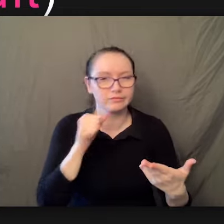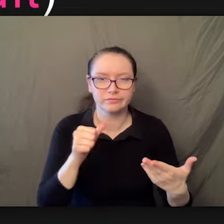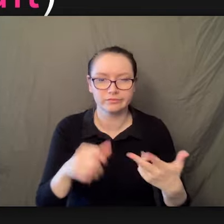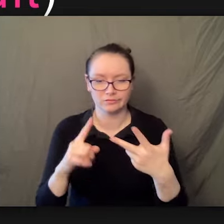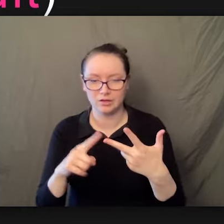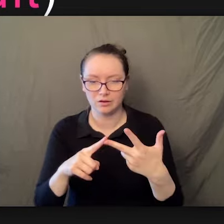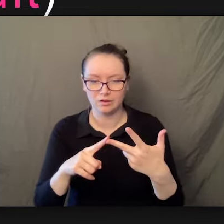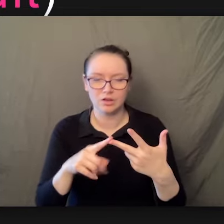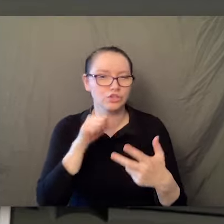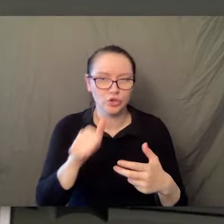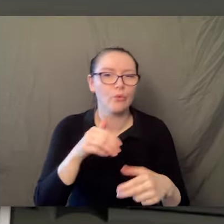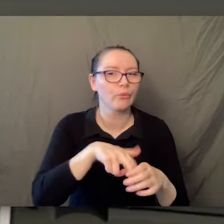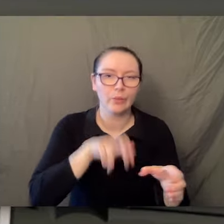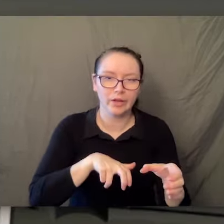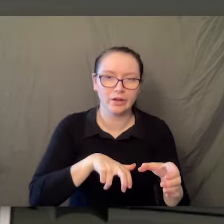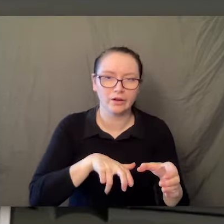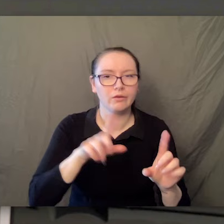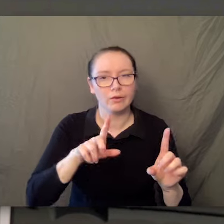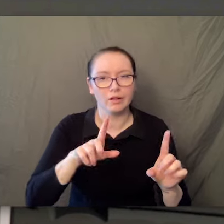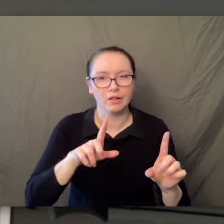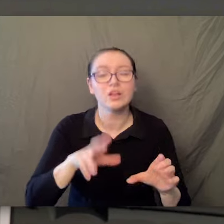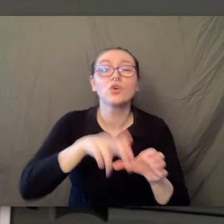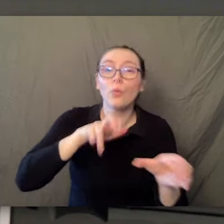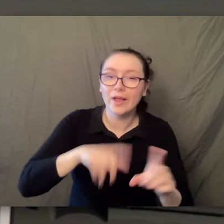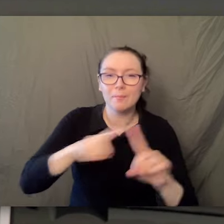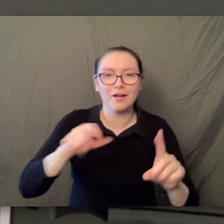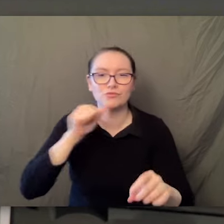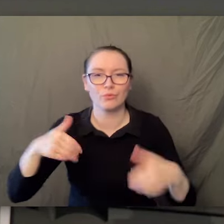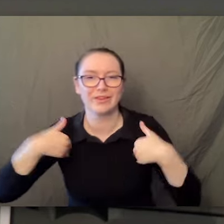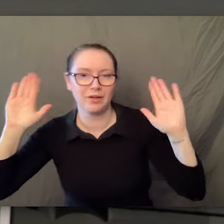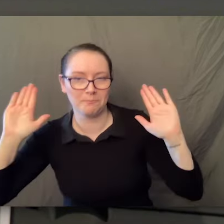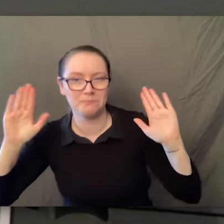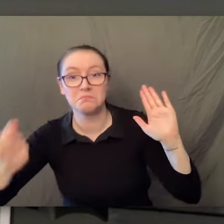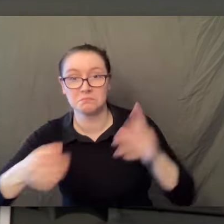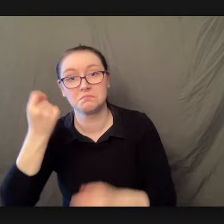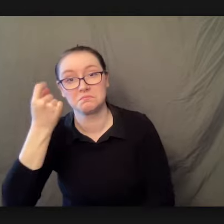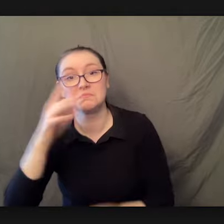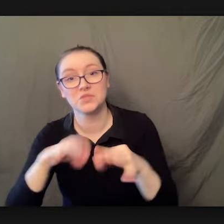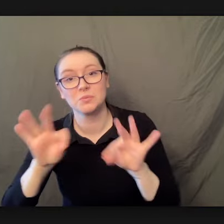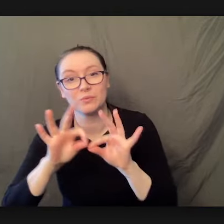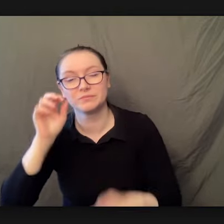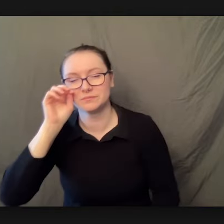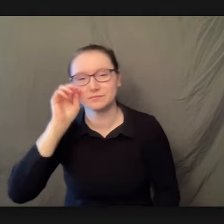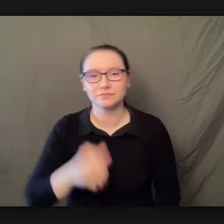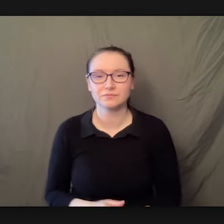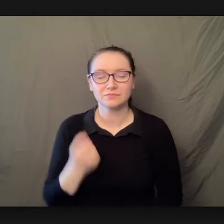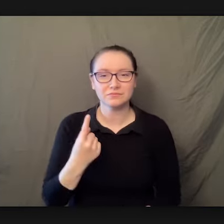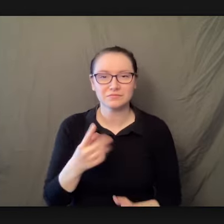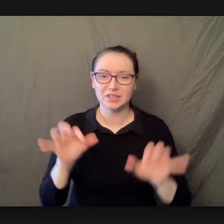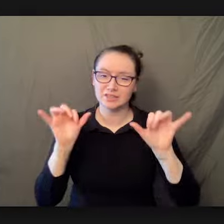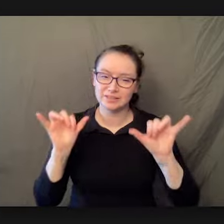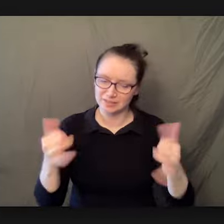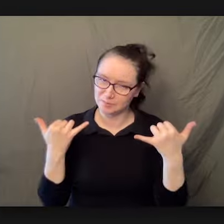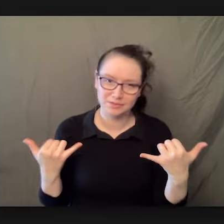thing. And don't quit. And quit, but don't give up. Important distinction. So if that's too much to remember, try thinking about them